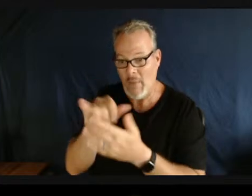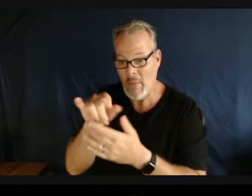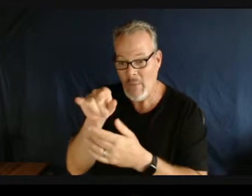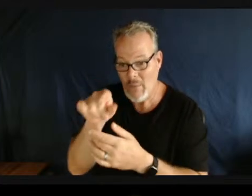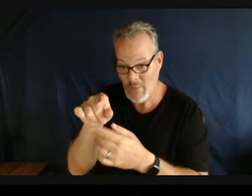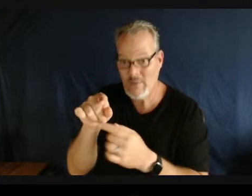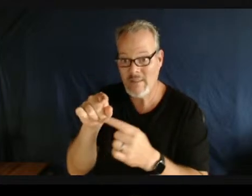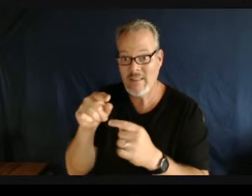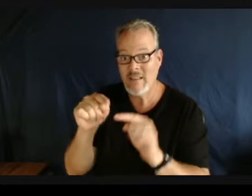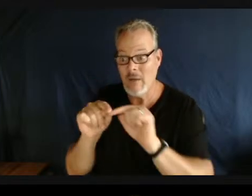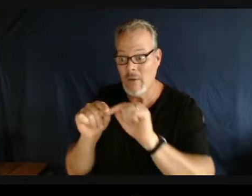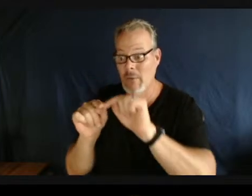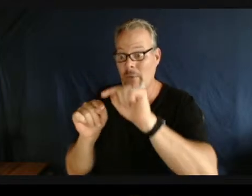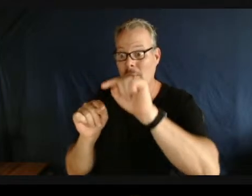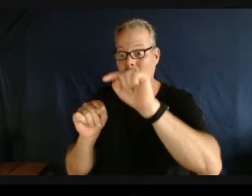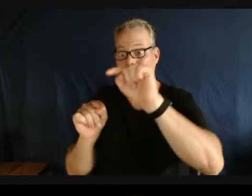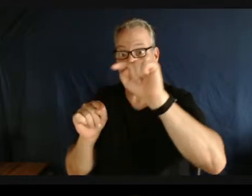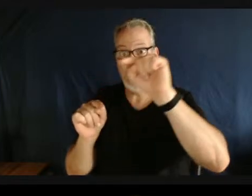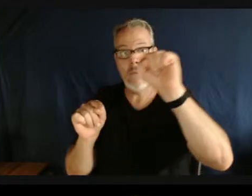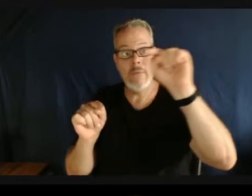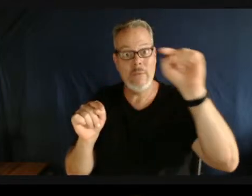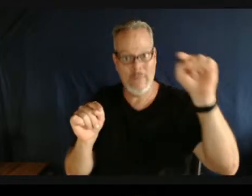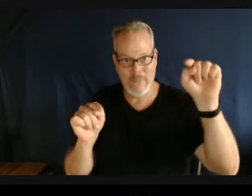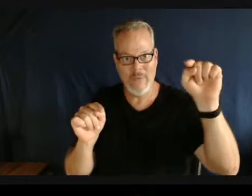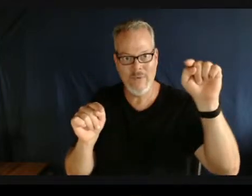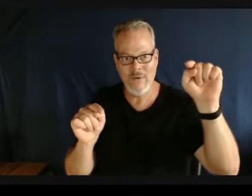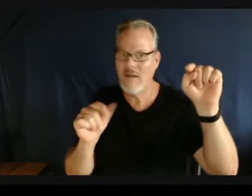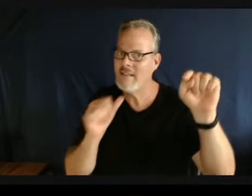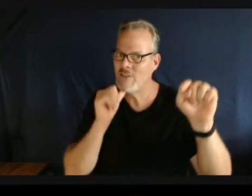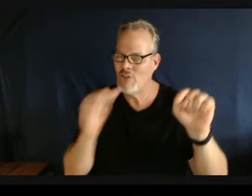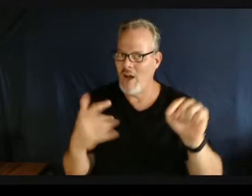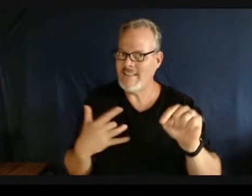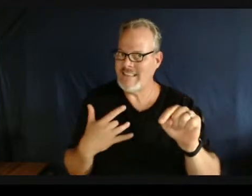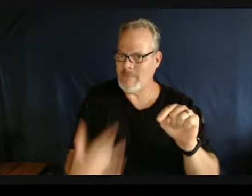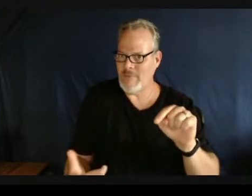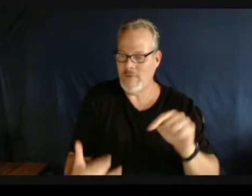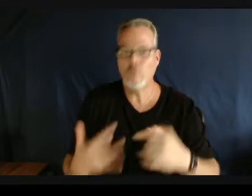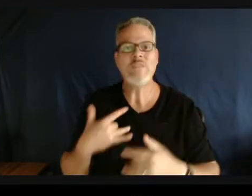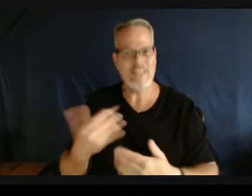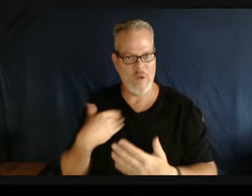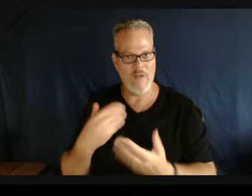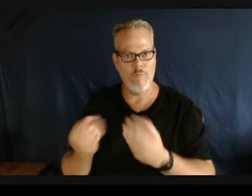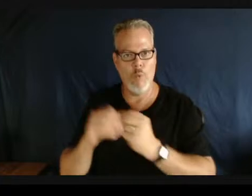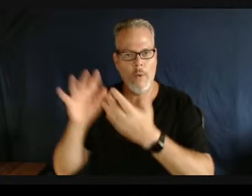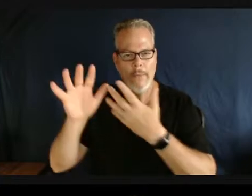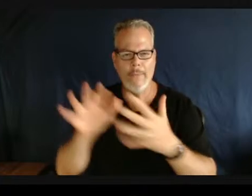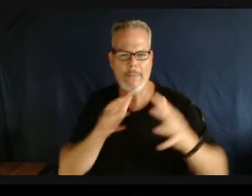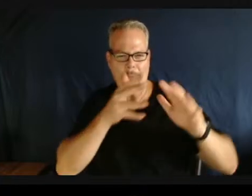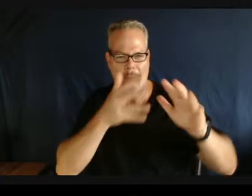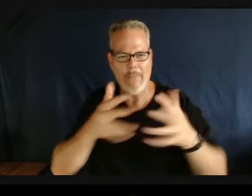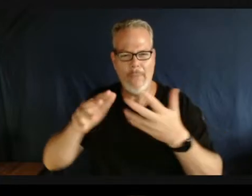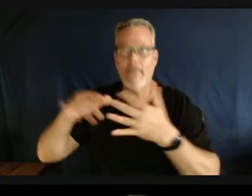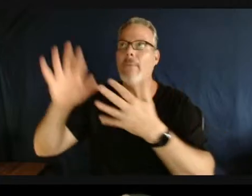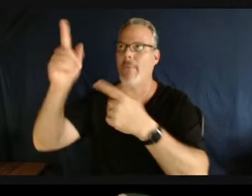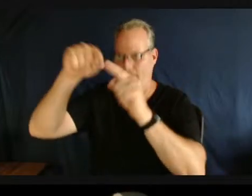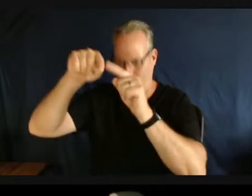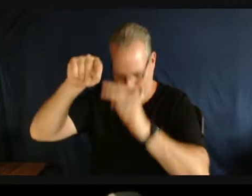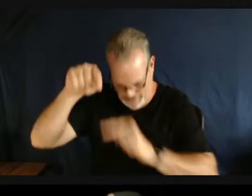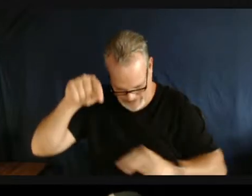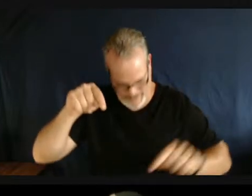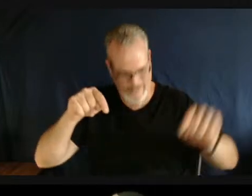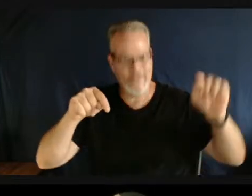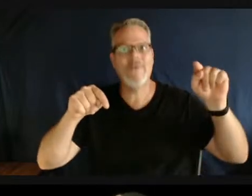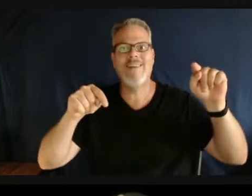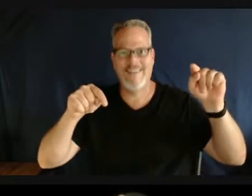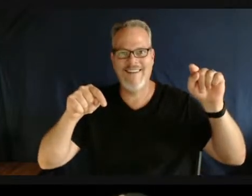the path might actually be something like this, right? So, which is not typical. Normally we have our trade winds blowing this down and then wrapping it around. But when we